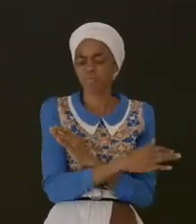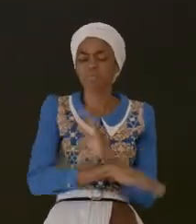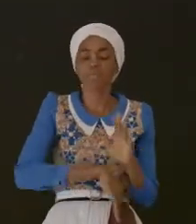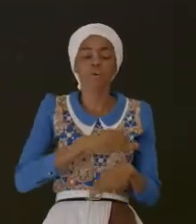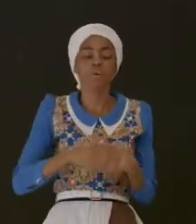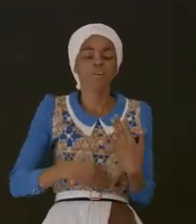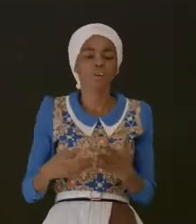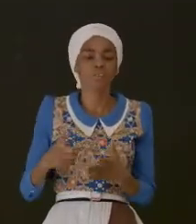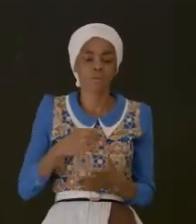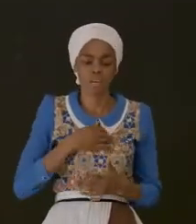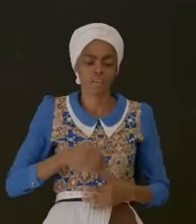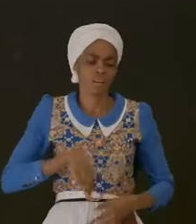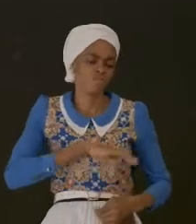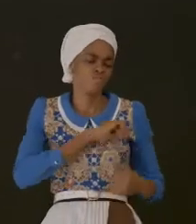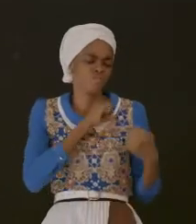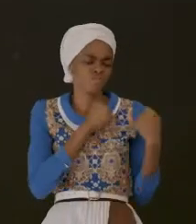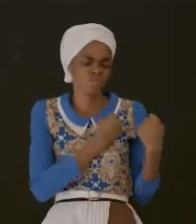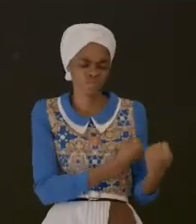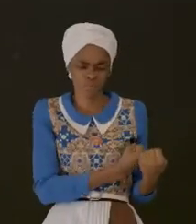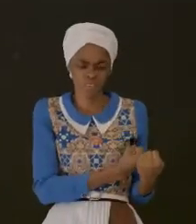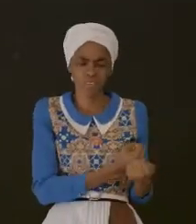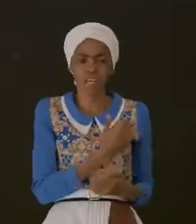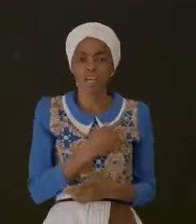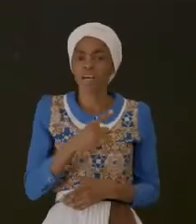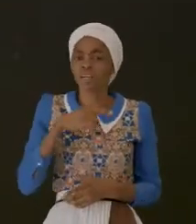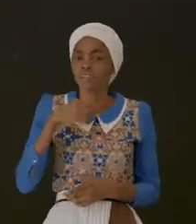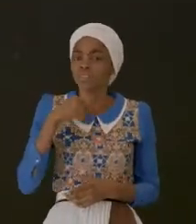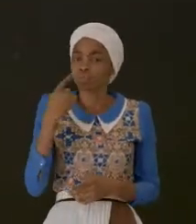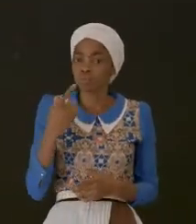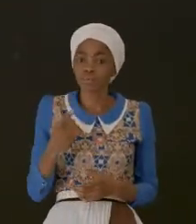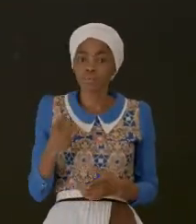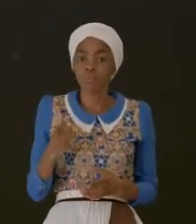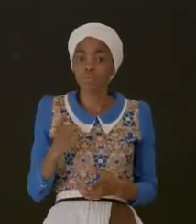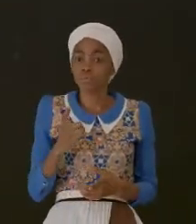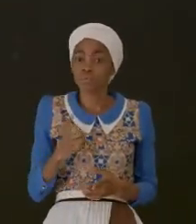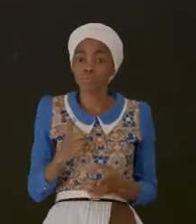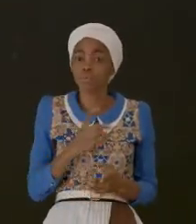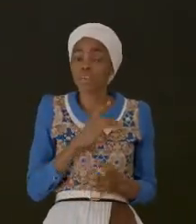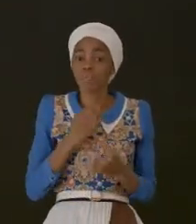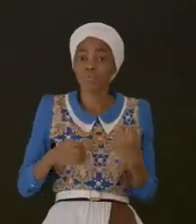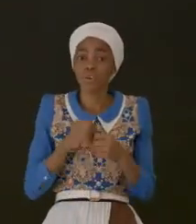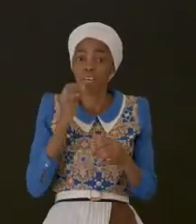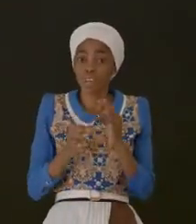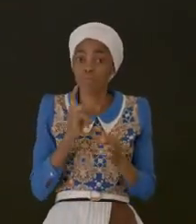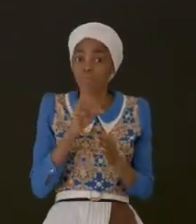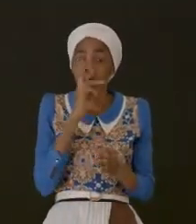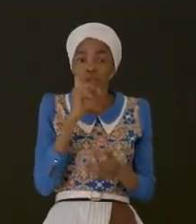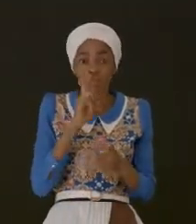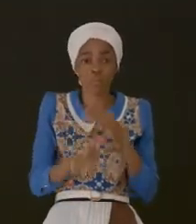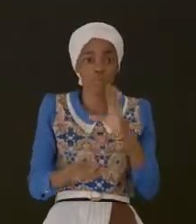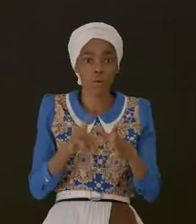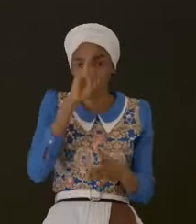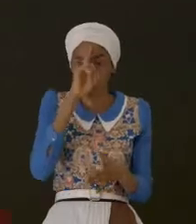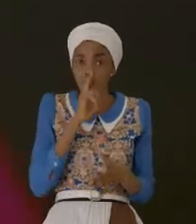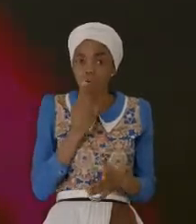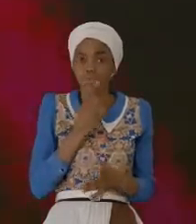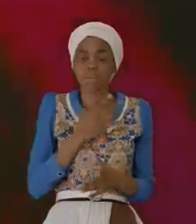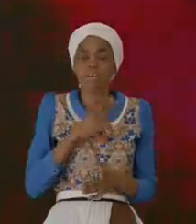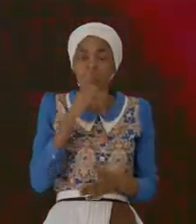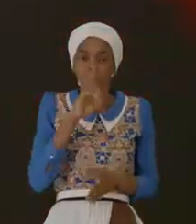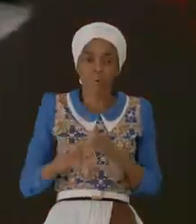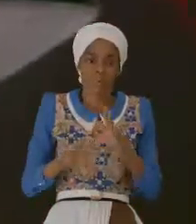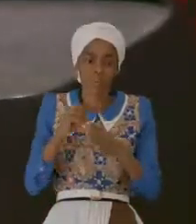aside and courageously even if you have to walk alone you're walking this narrow path that leads to